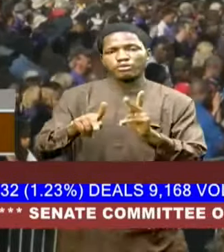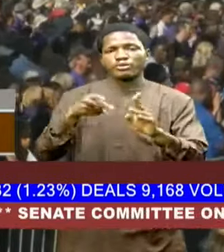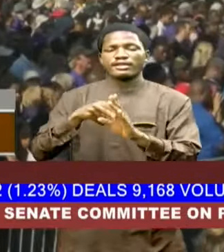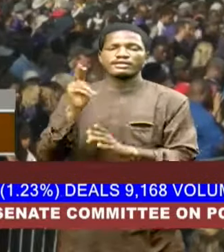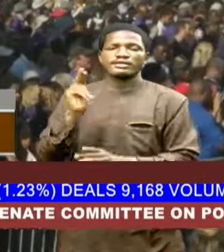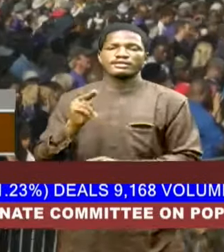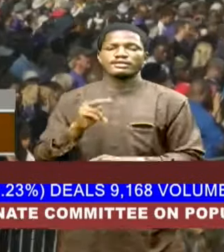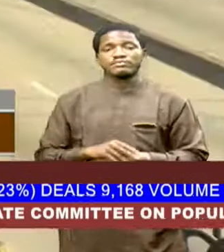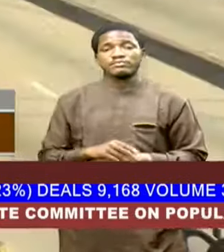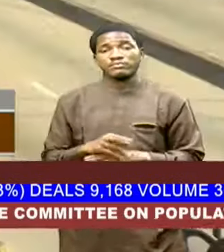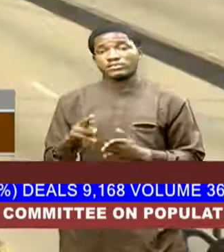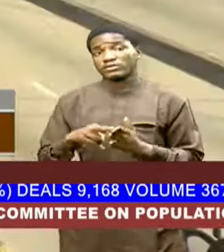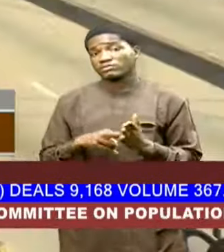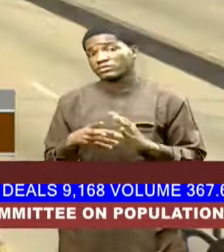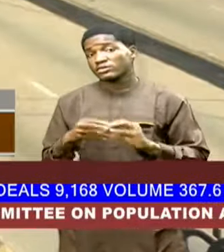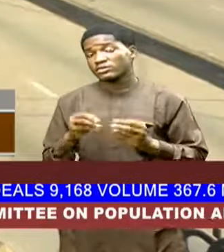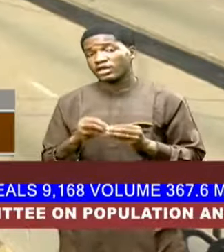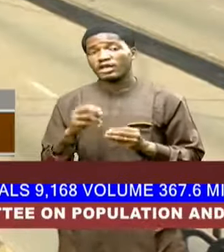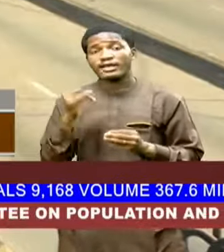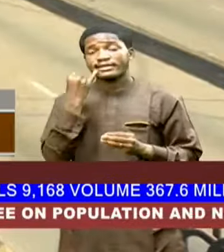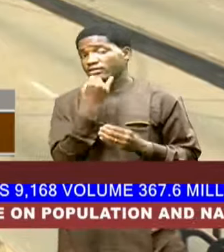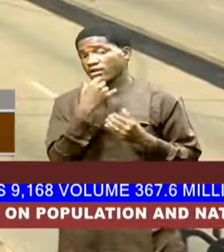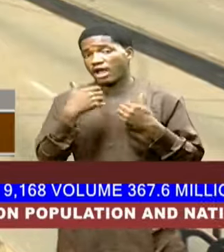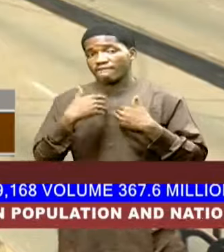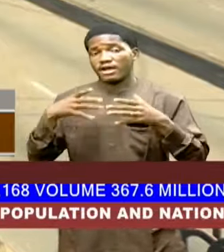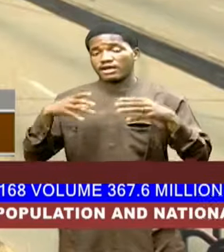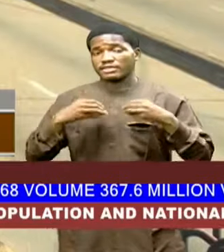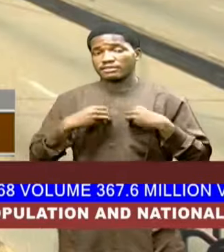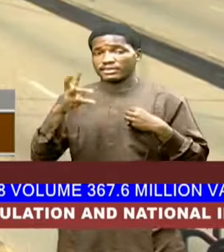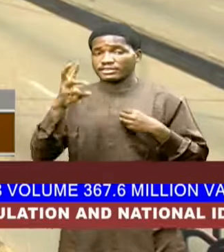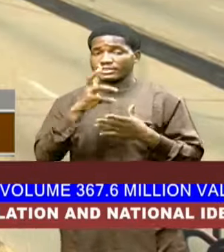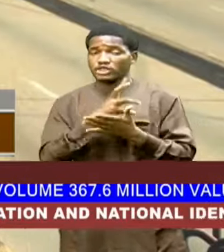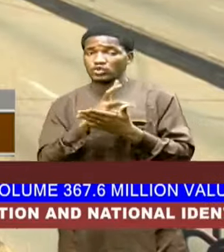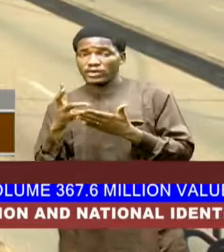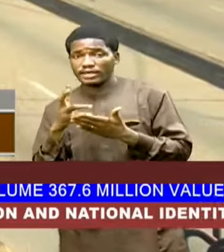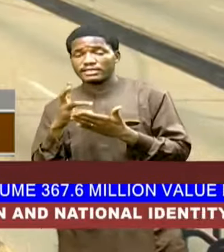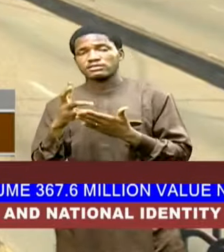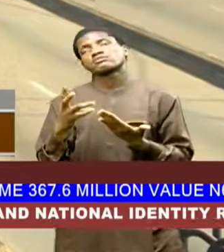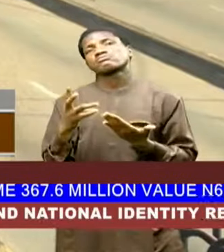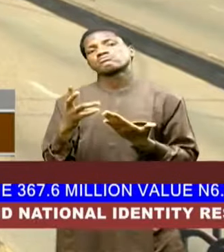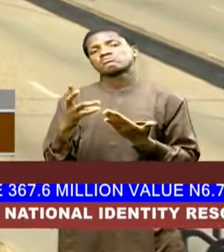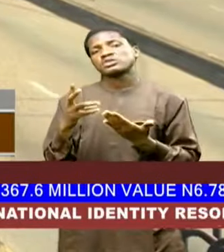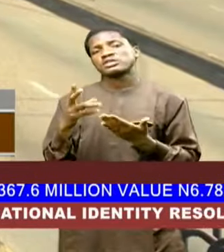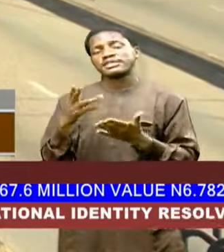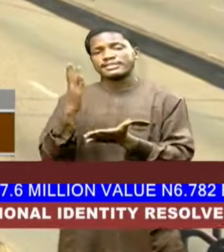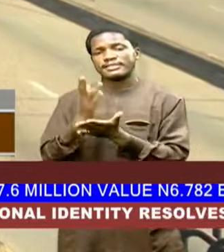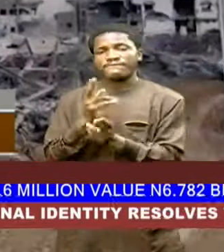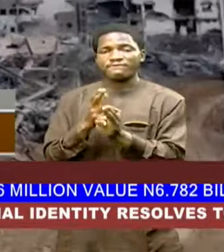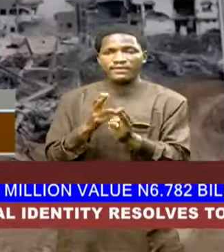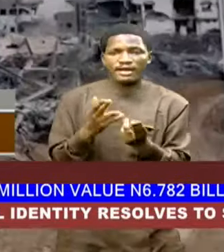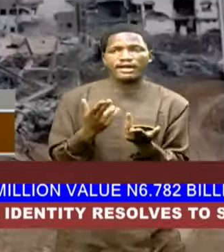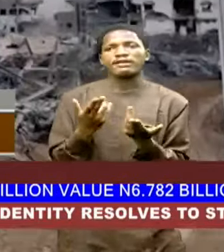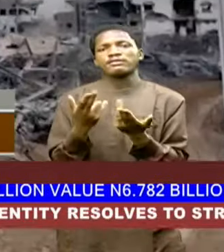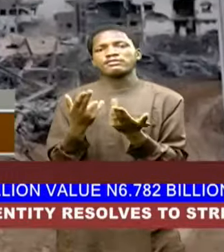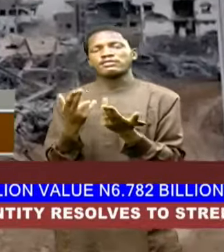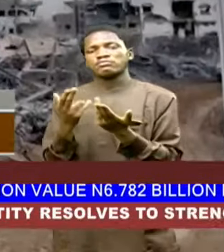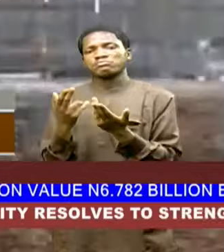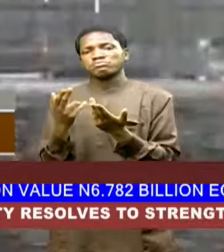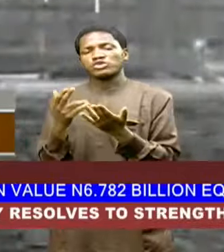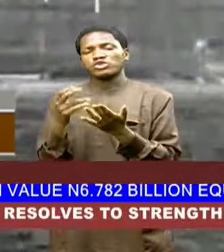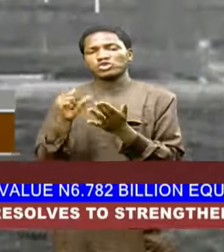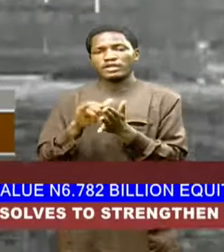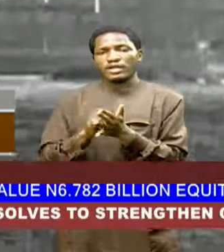Reports say Israel has accepted a 6-week ceasefire deal that would begin with the release of elderly female and wounded hostages, while Hamas has